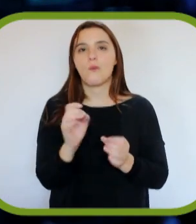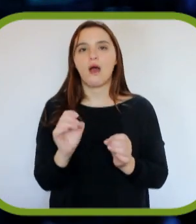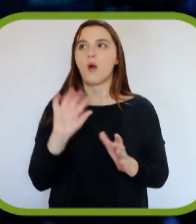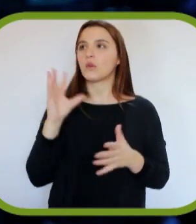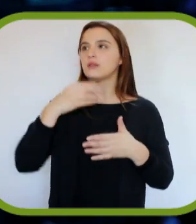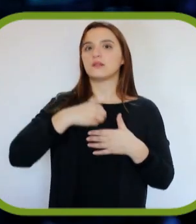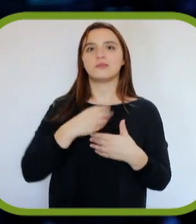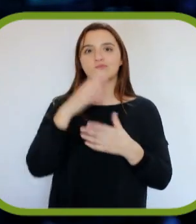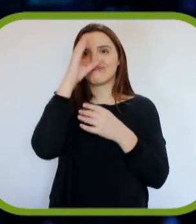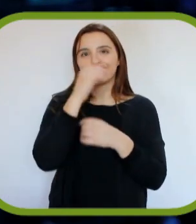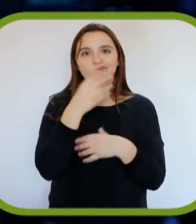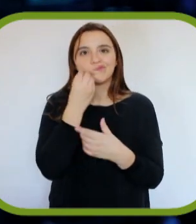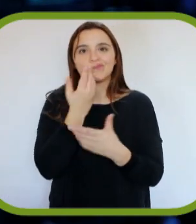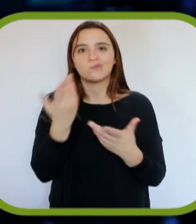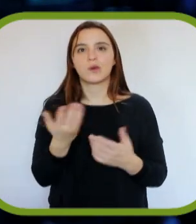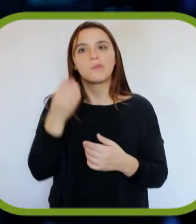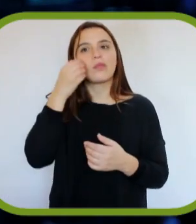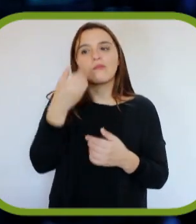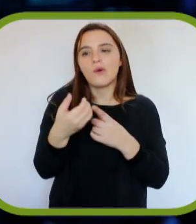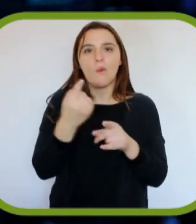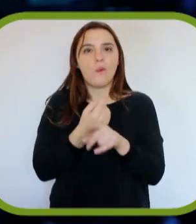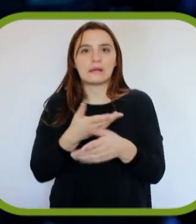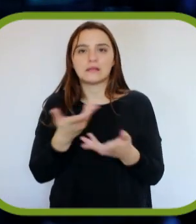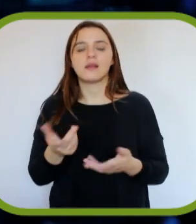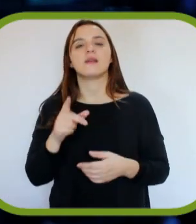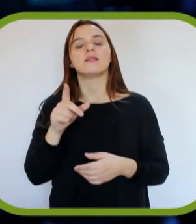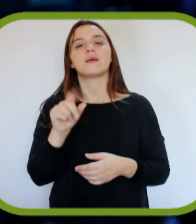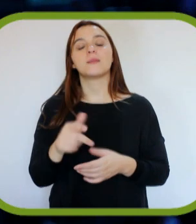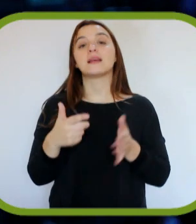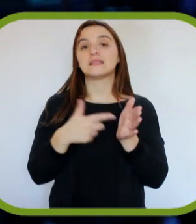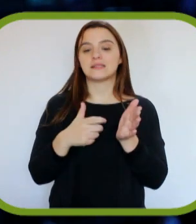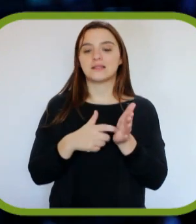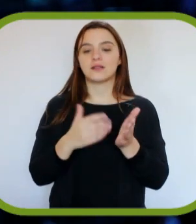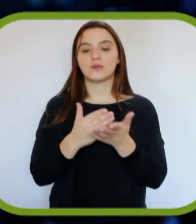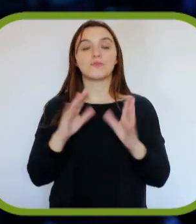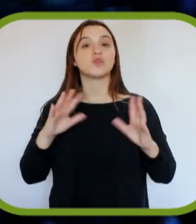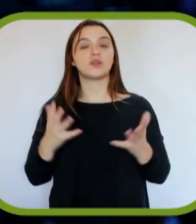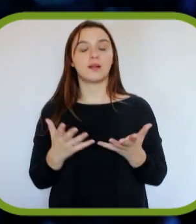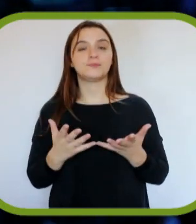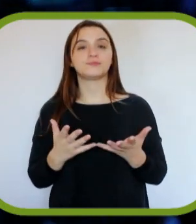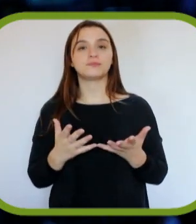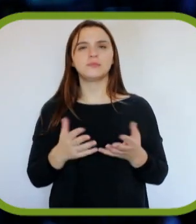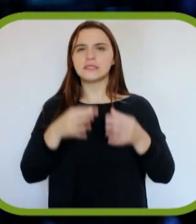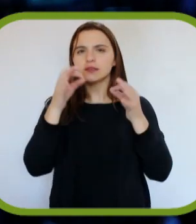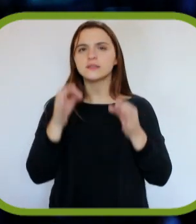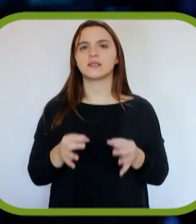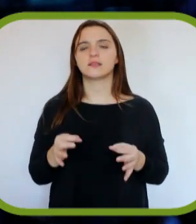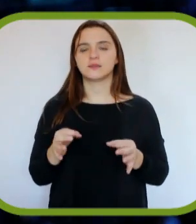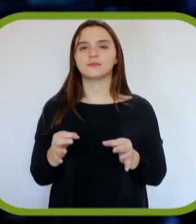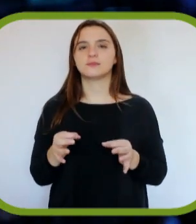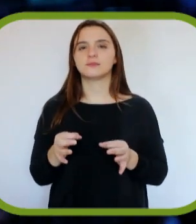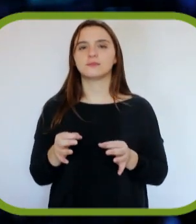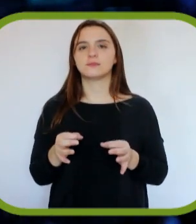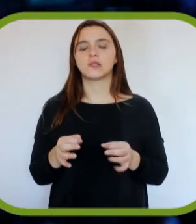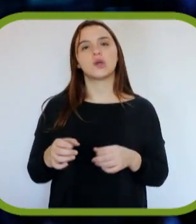have the skills or the literacy to even use the phones or the devices. And we also need to just, in general, make